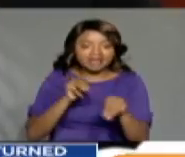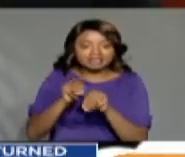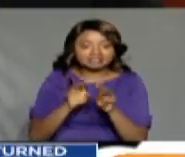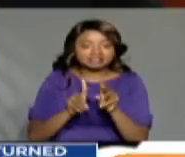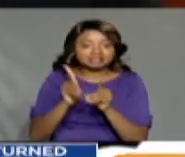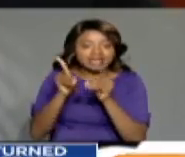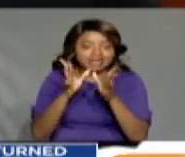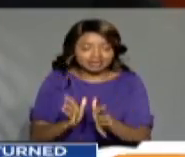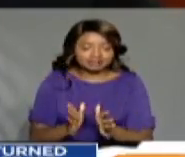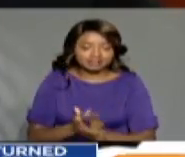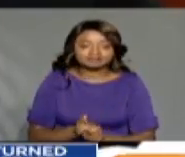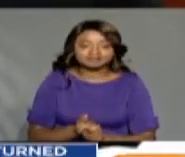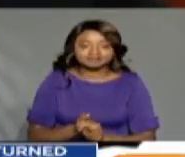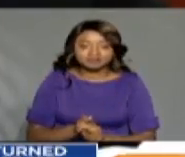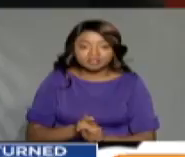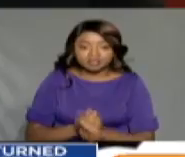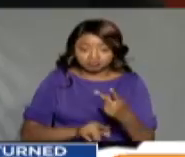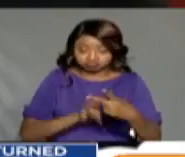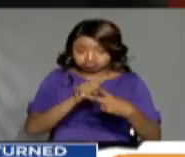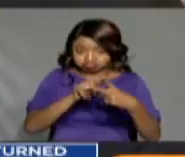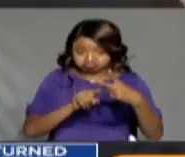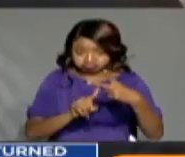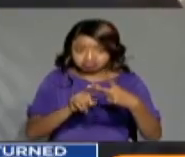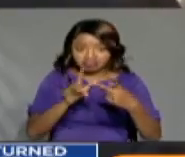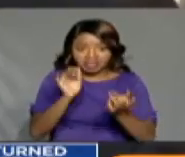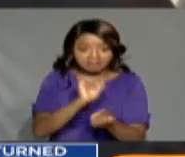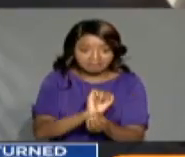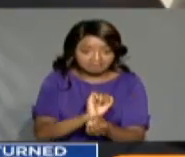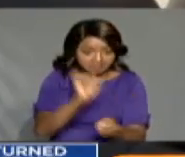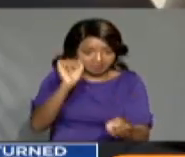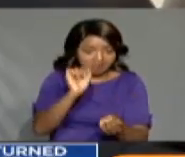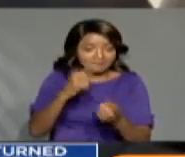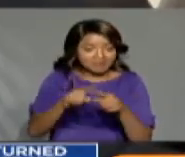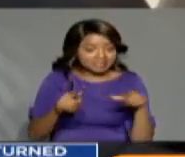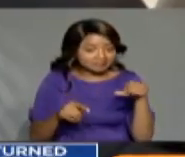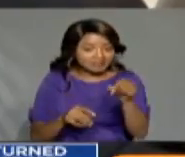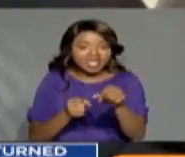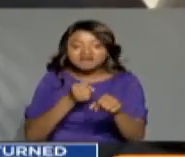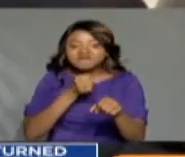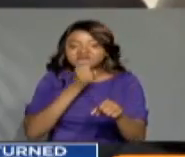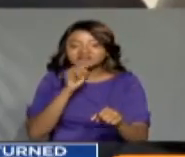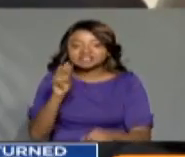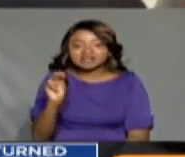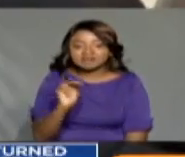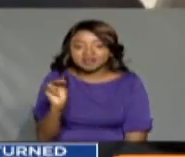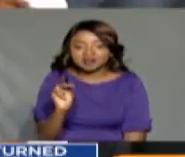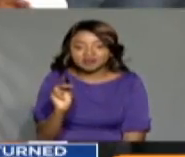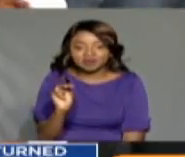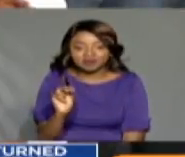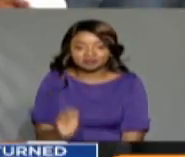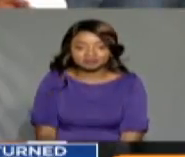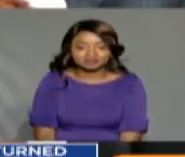David Kimosop. Rotich and Thugge are out on a 15 million shillings cash bail.